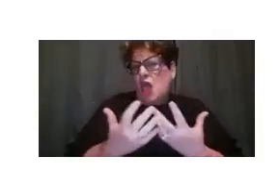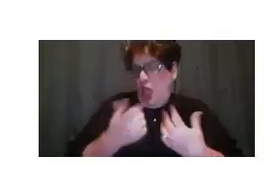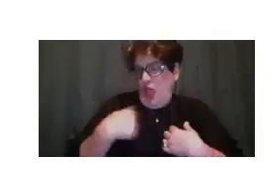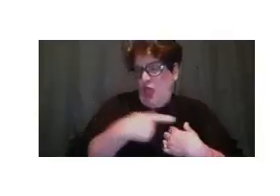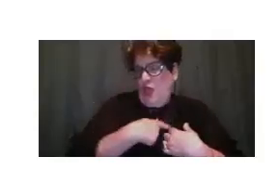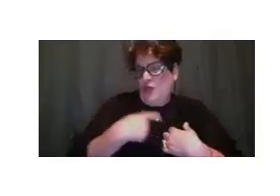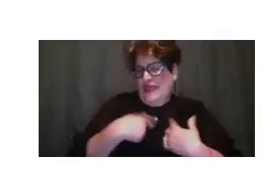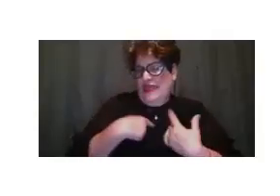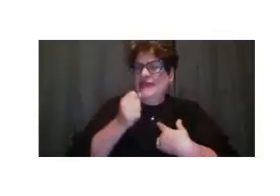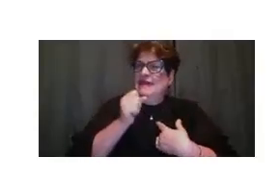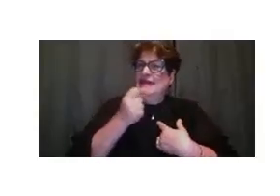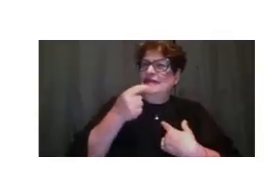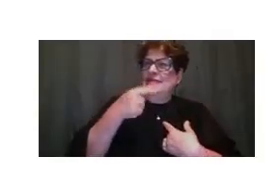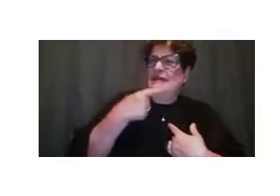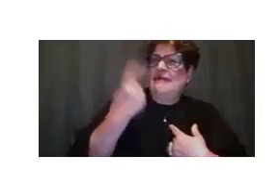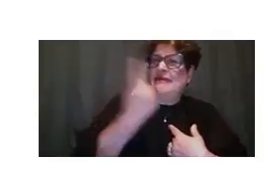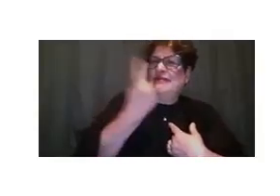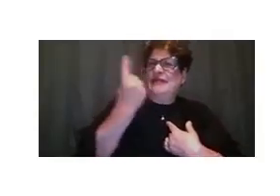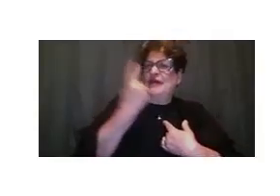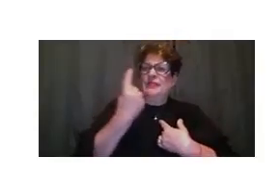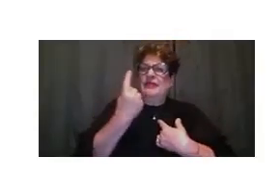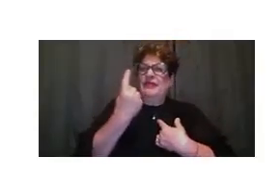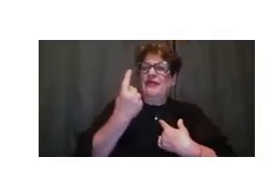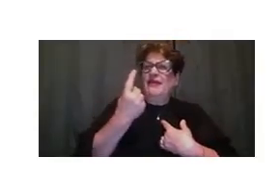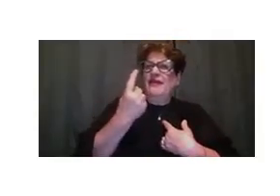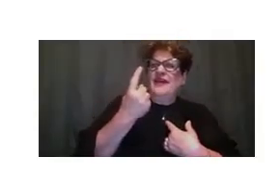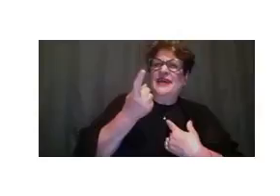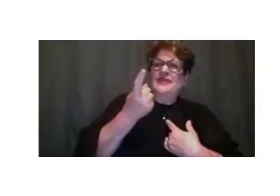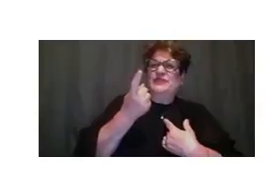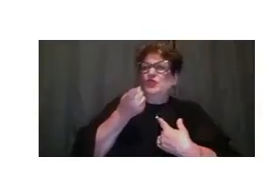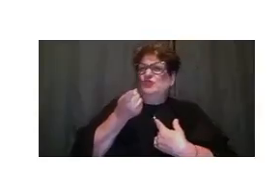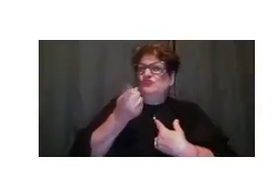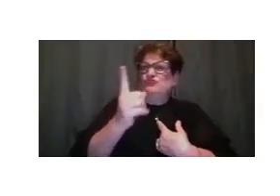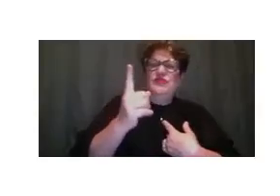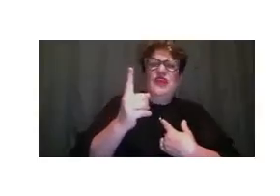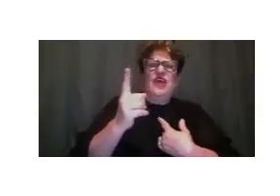saying things to people to